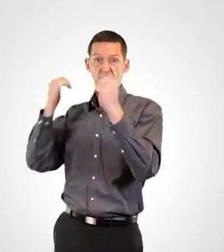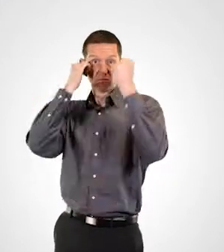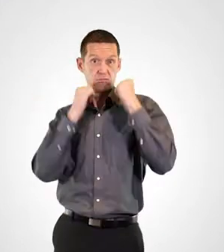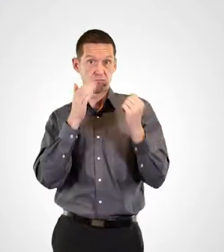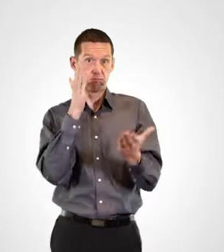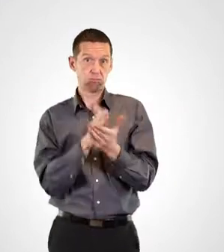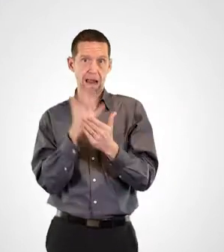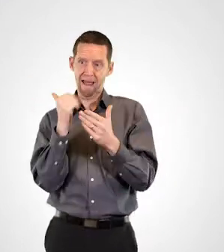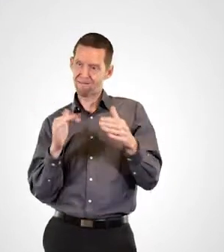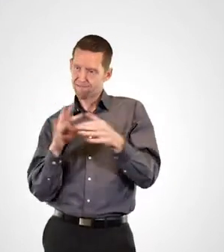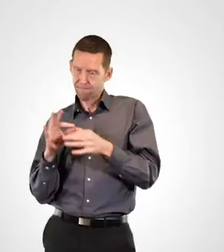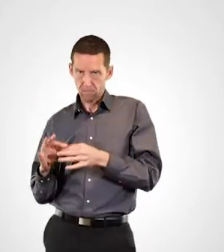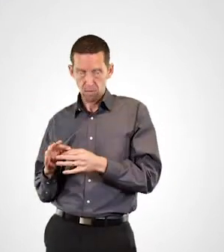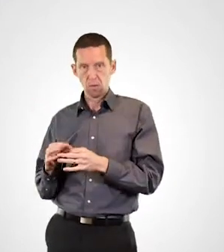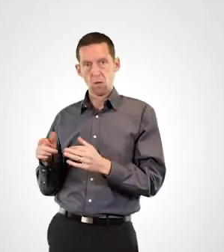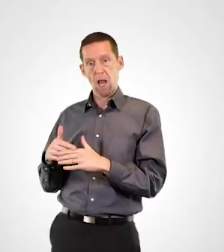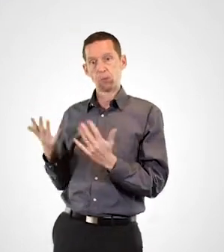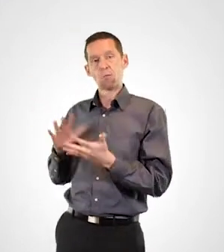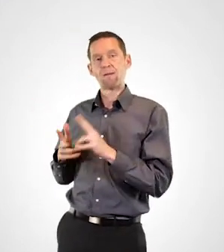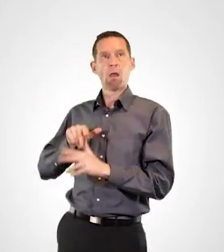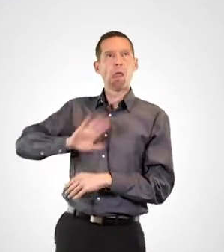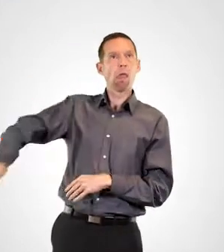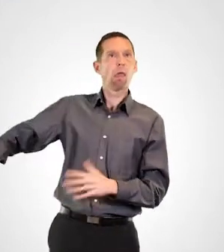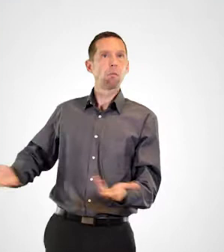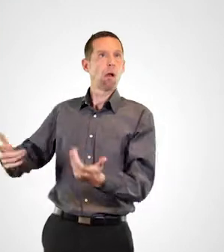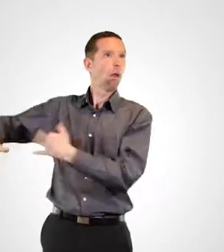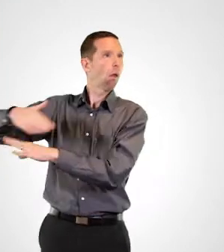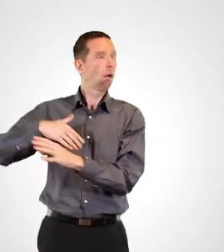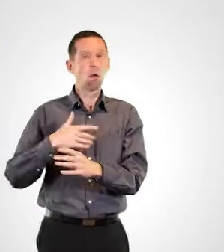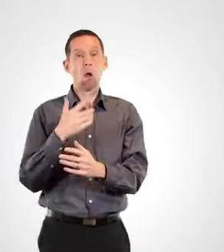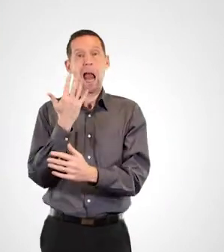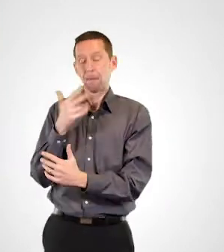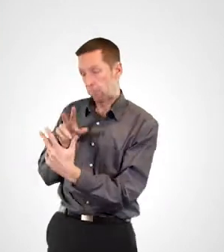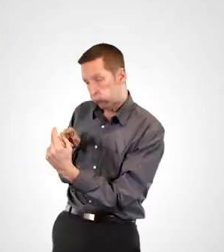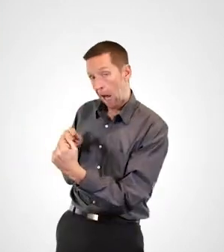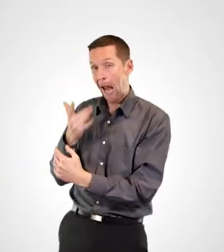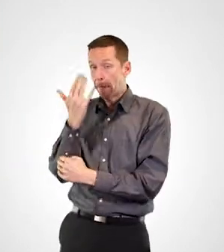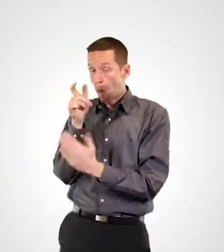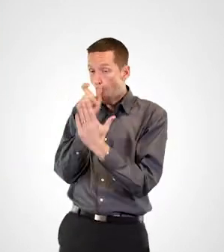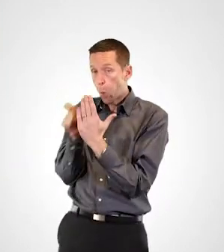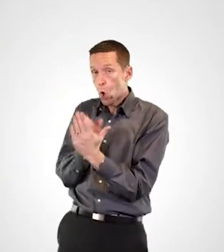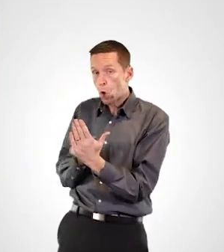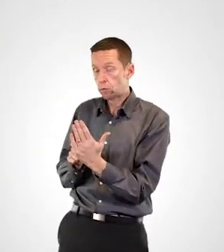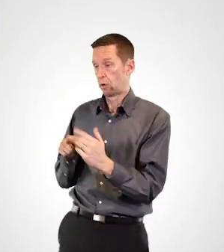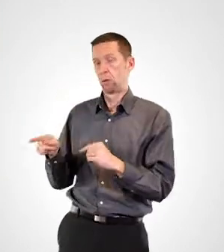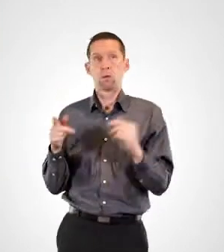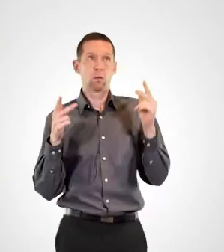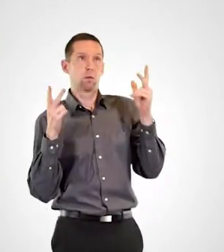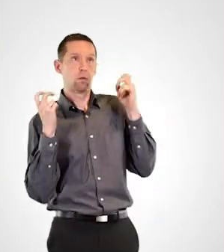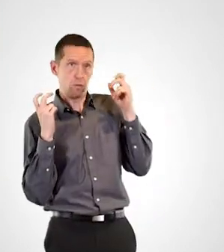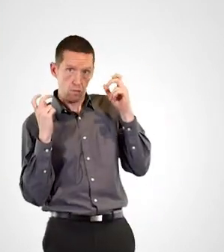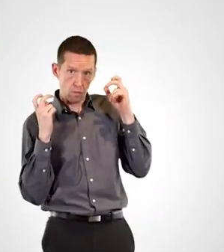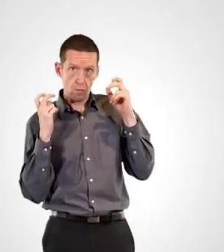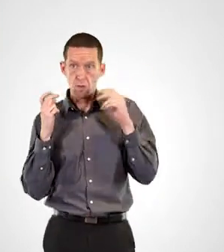strong correlation between how much talking, how many words, sounds very simple, but how many words these kids had